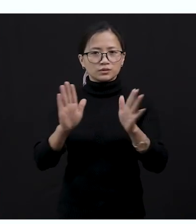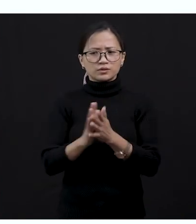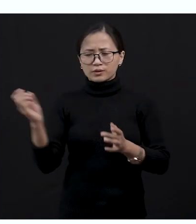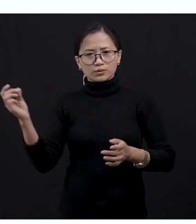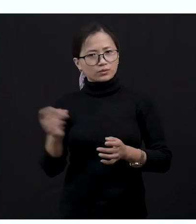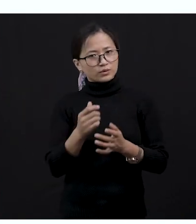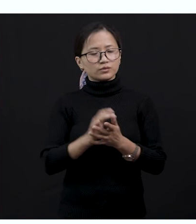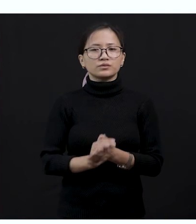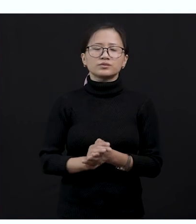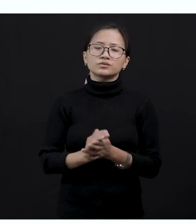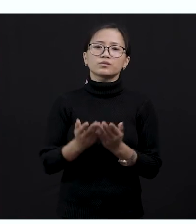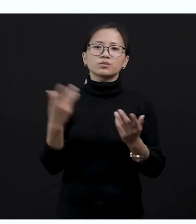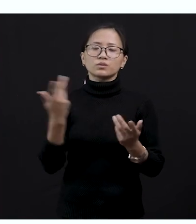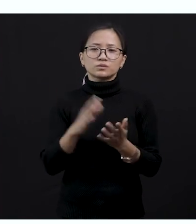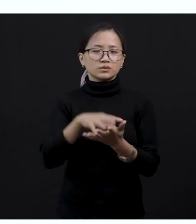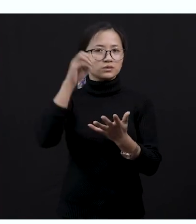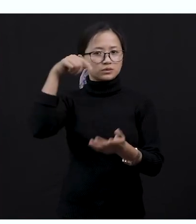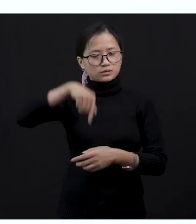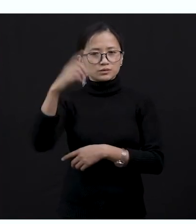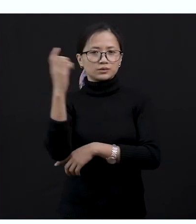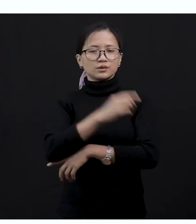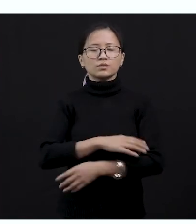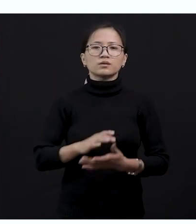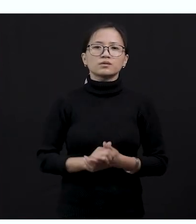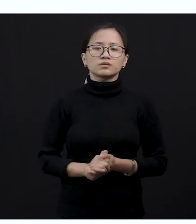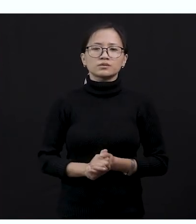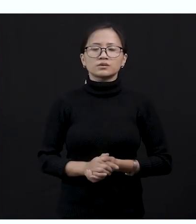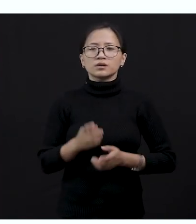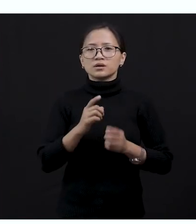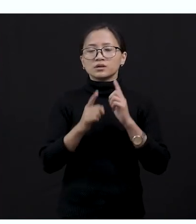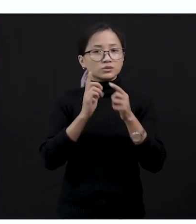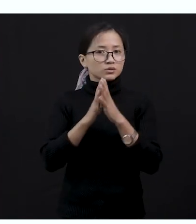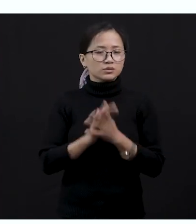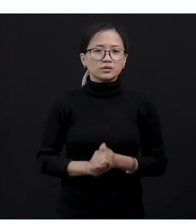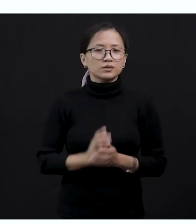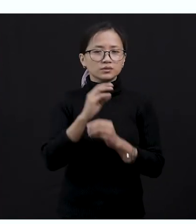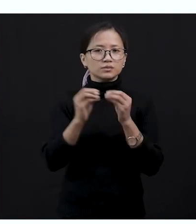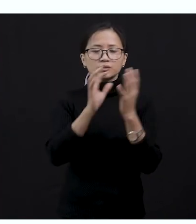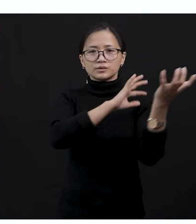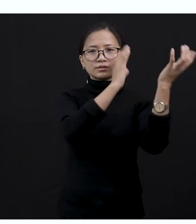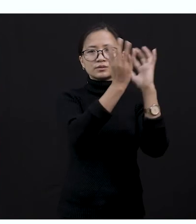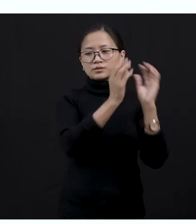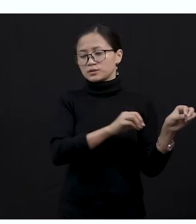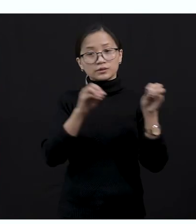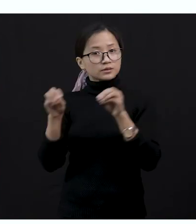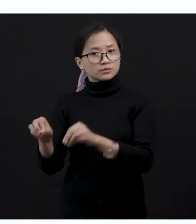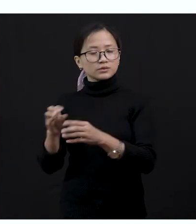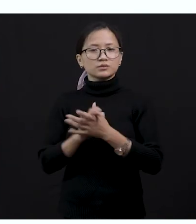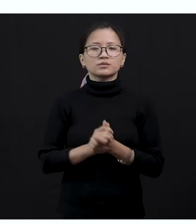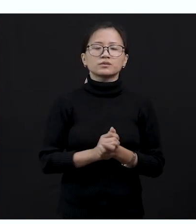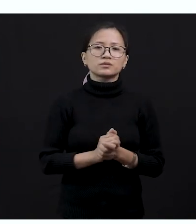some quick revision on what we have learned today. So today I've explained to you about the earth and its